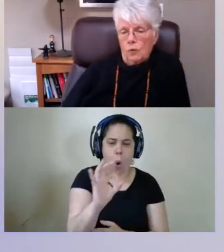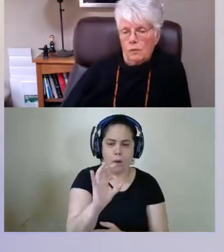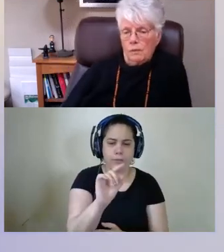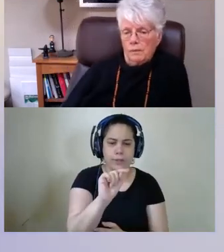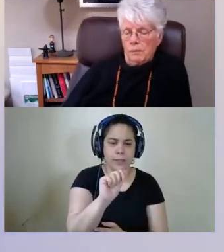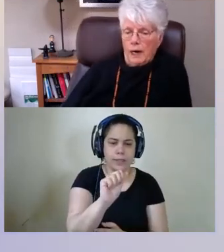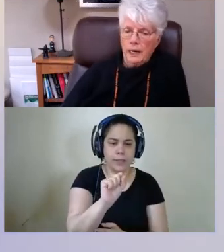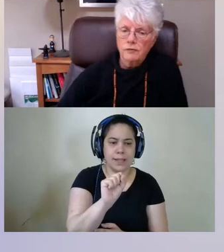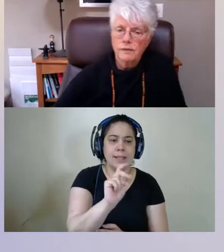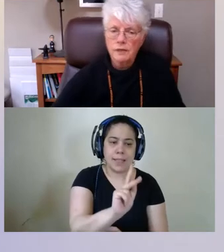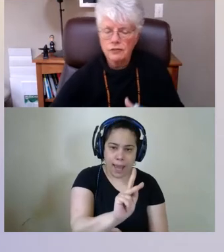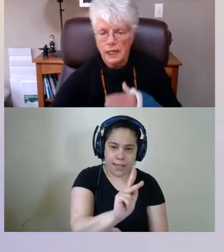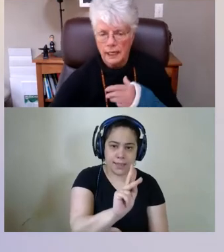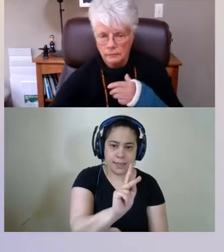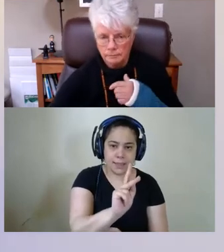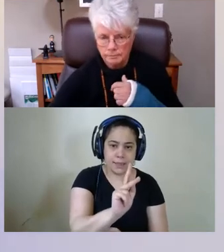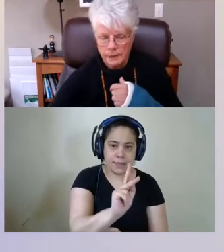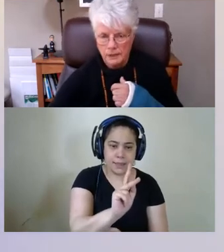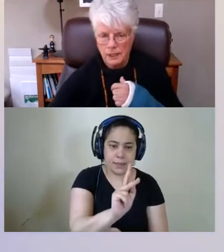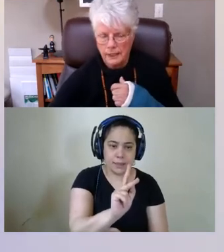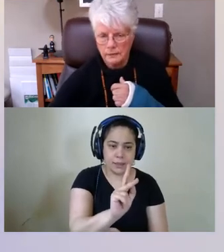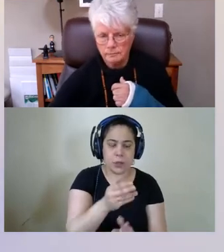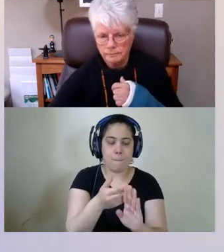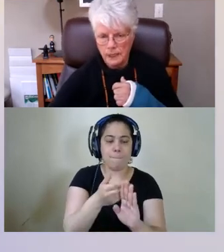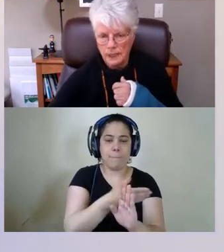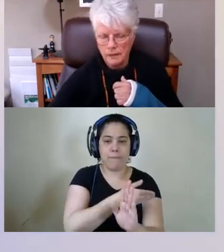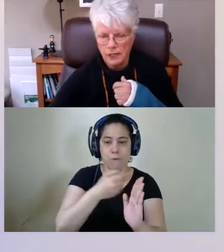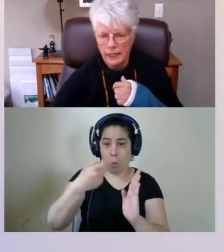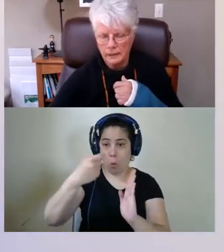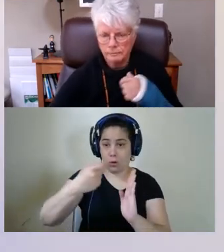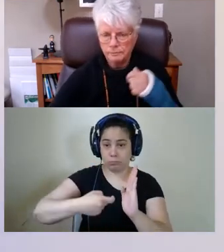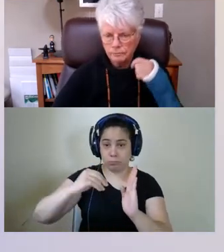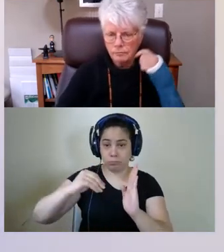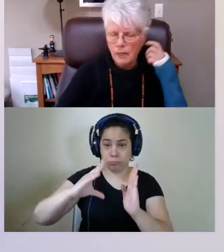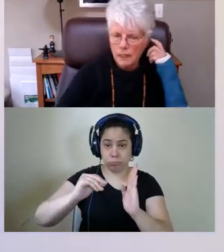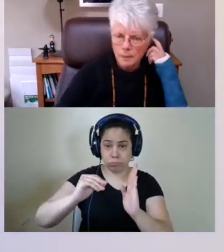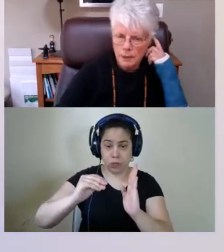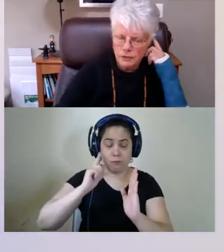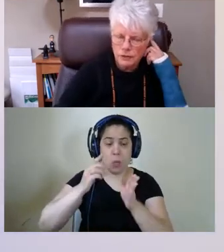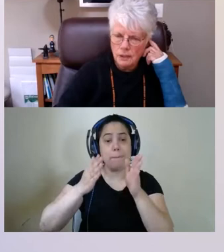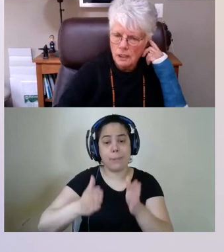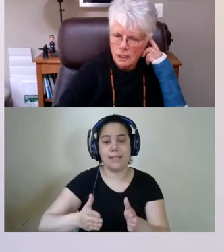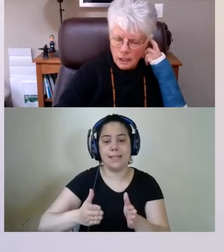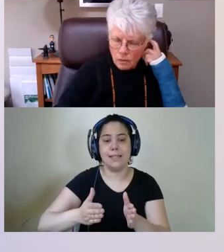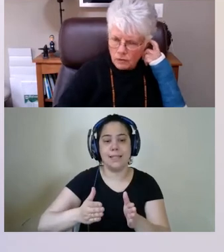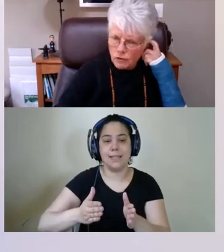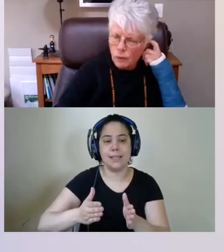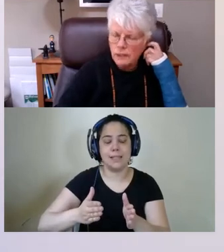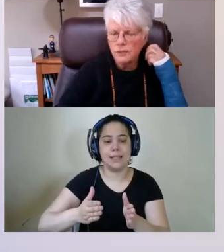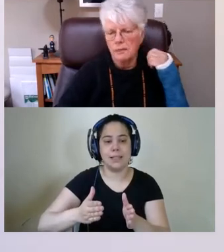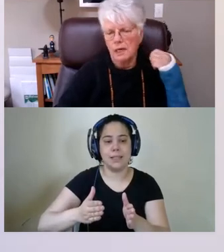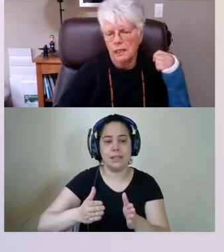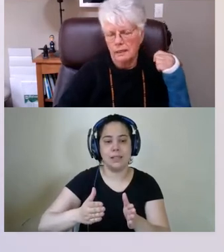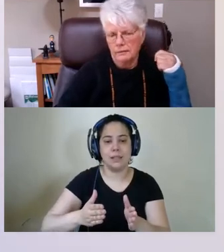So prior to this scan being taken in the scanner, the person was